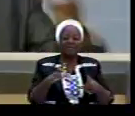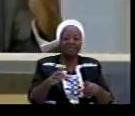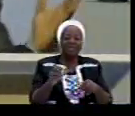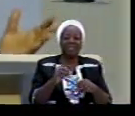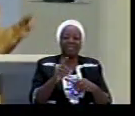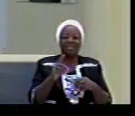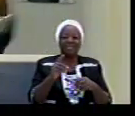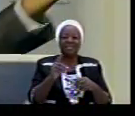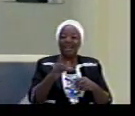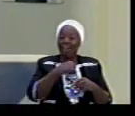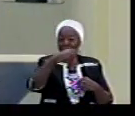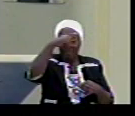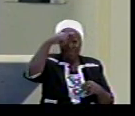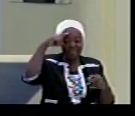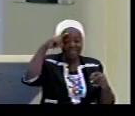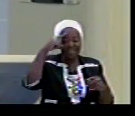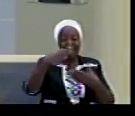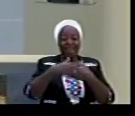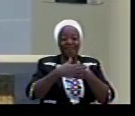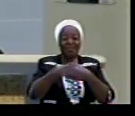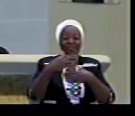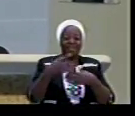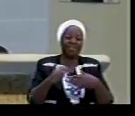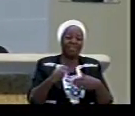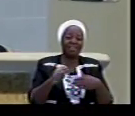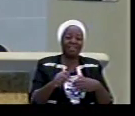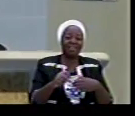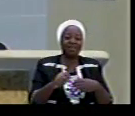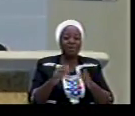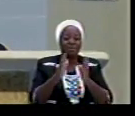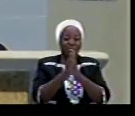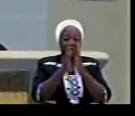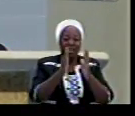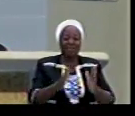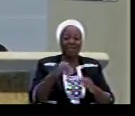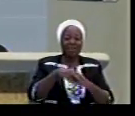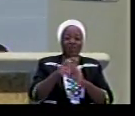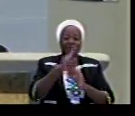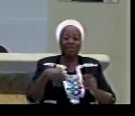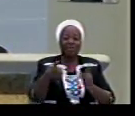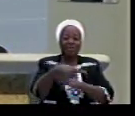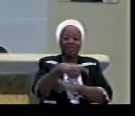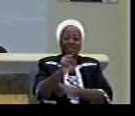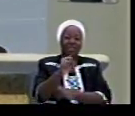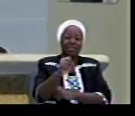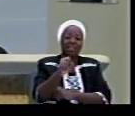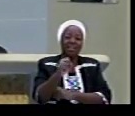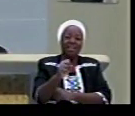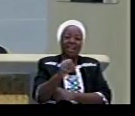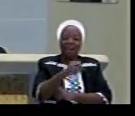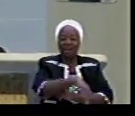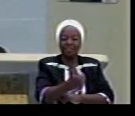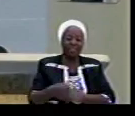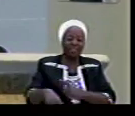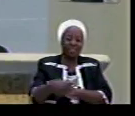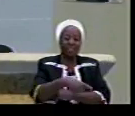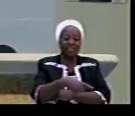Because after the prayers, one of the days, and other days that